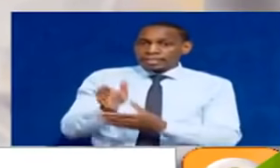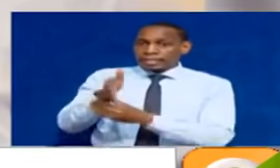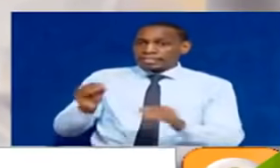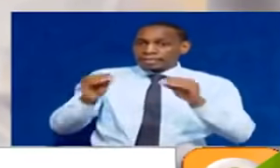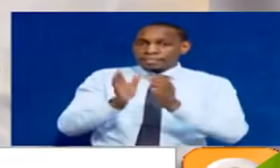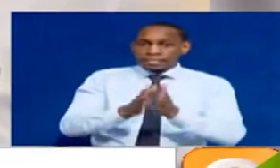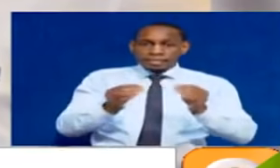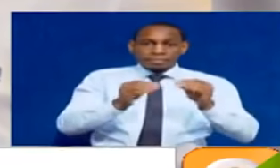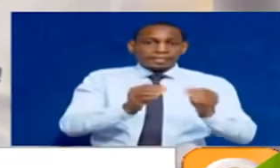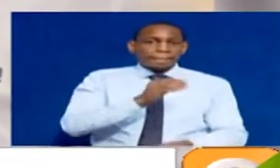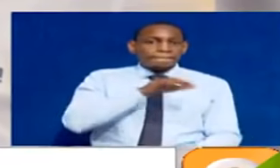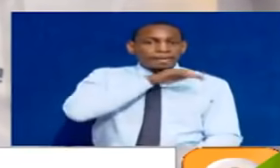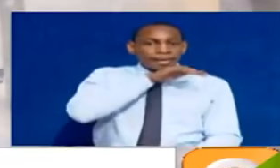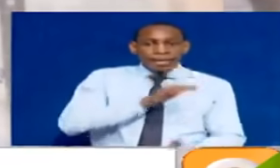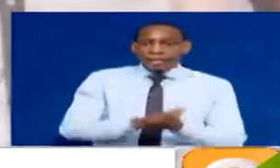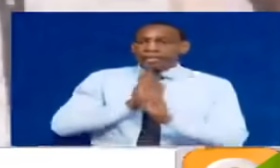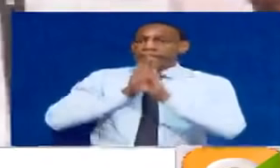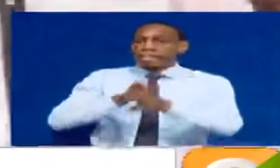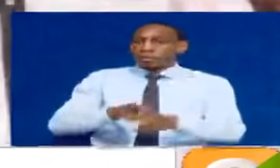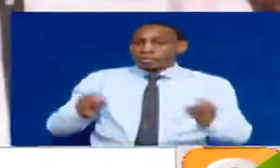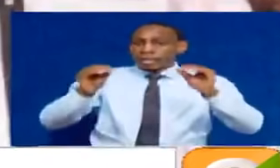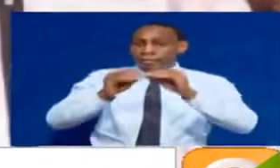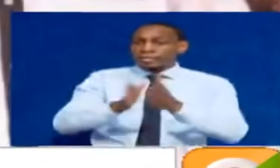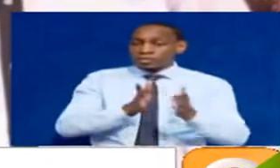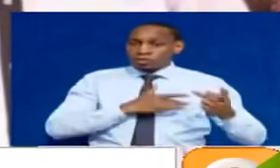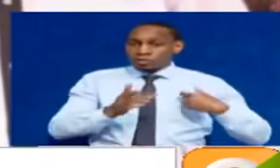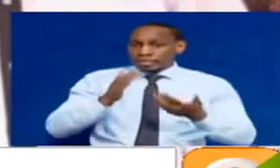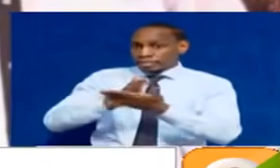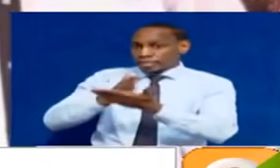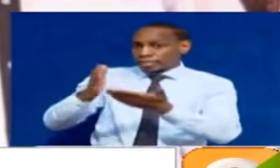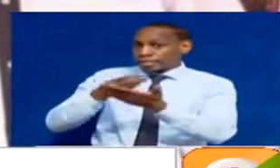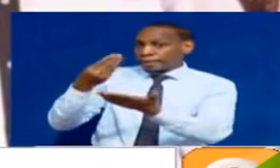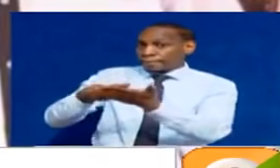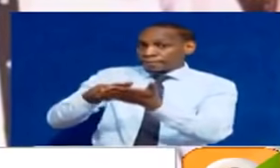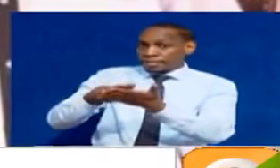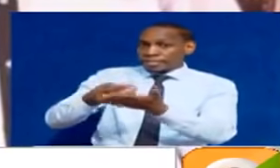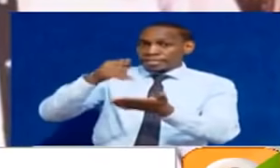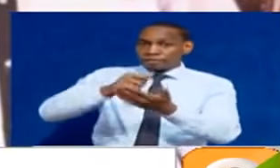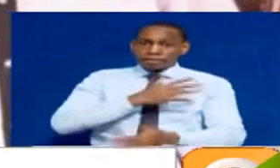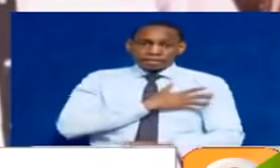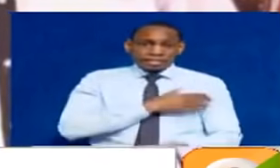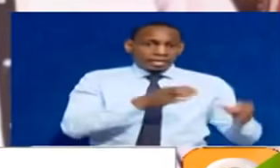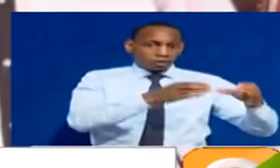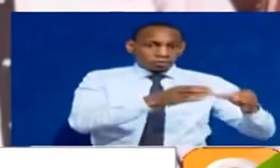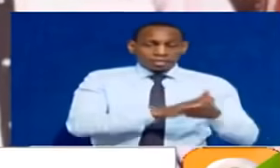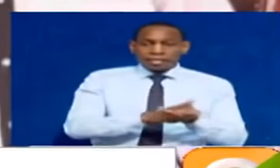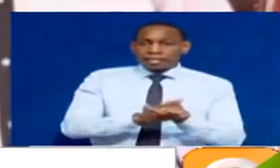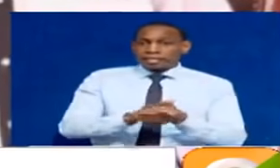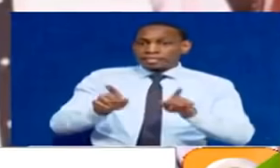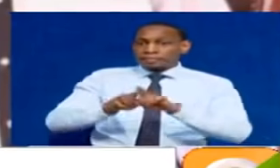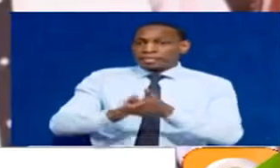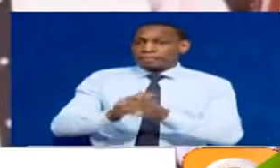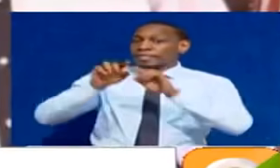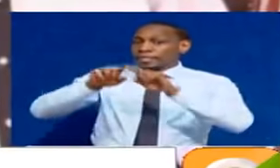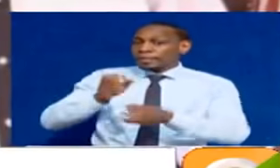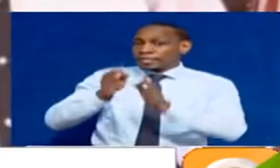with opposition chief Raila Odinga. The outcome of the meeting over the controversial sharing of revenue among NASA parties is said to have a bearing on